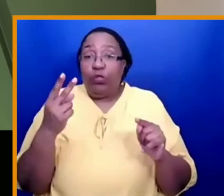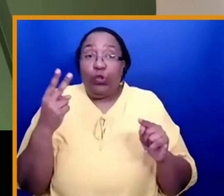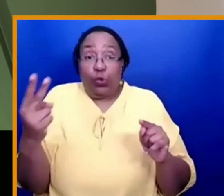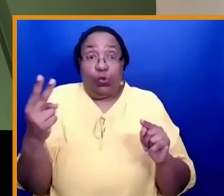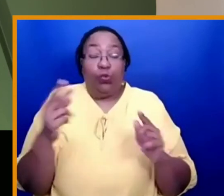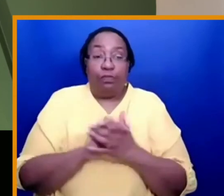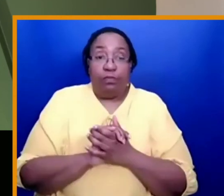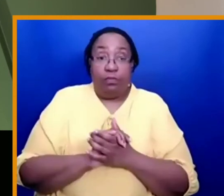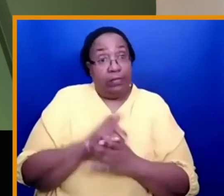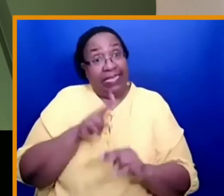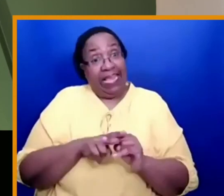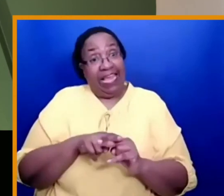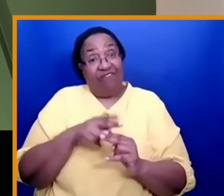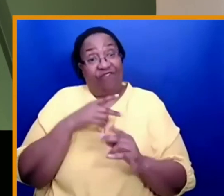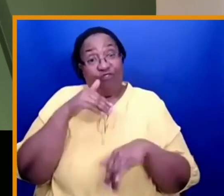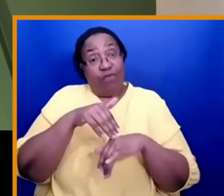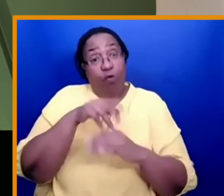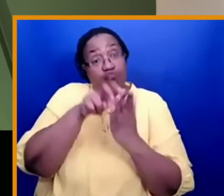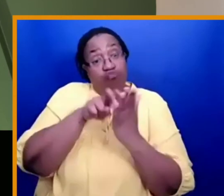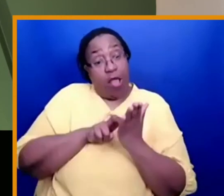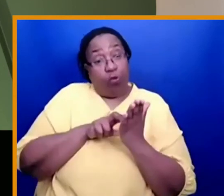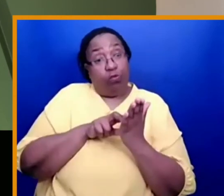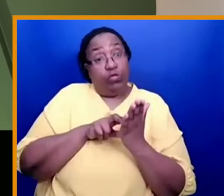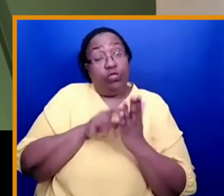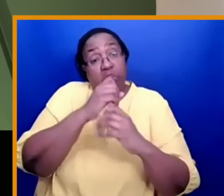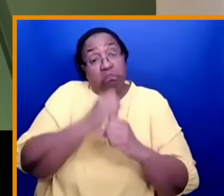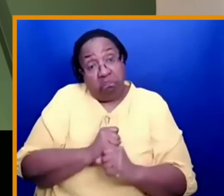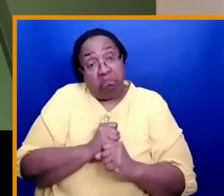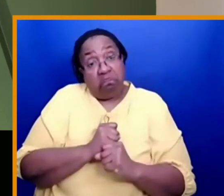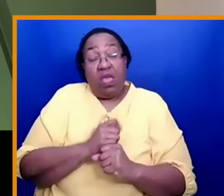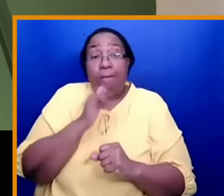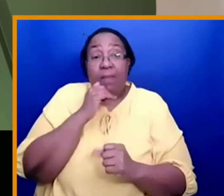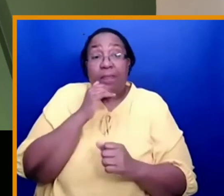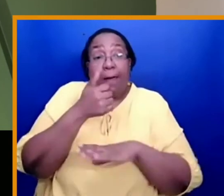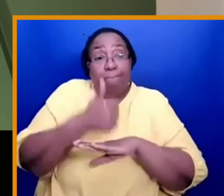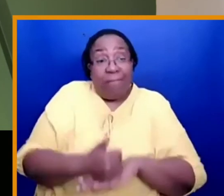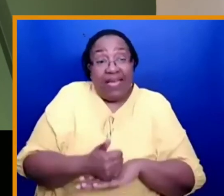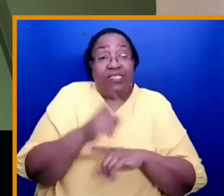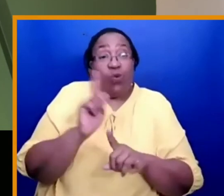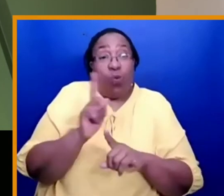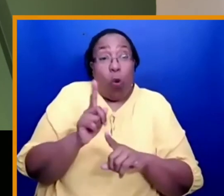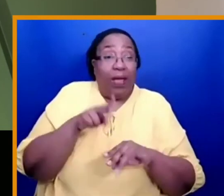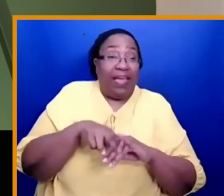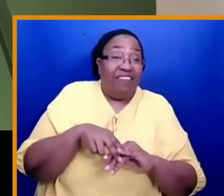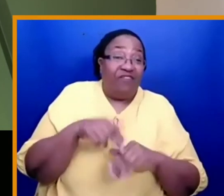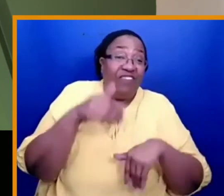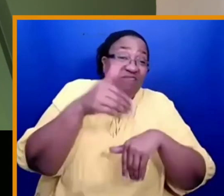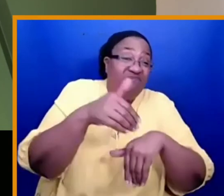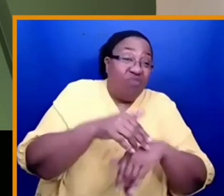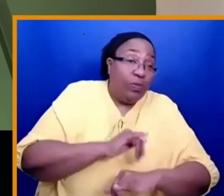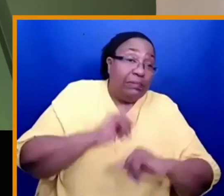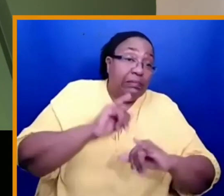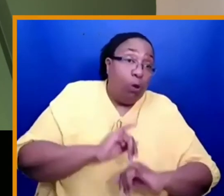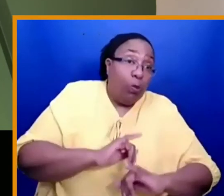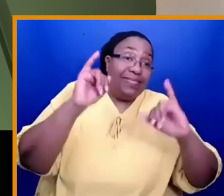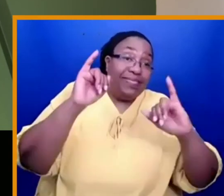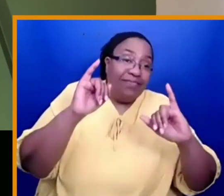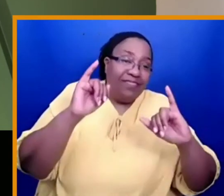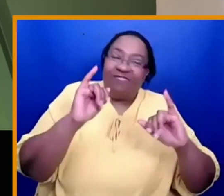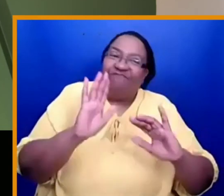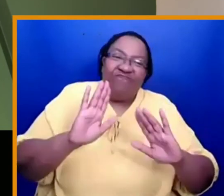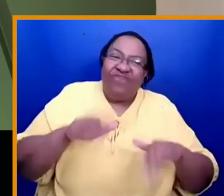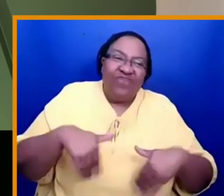held or not by the seriousness of the offence may not be the most appropriate way of judging the offence. The outcome of a case may be better determinant as